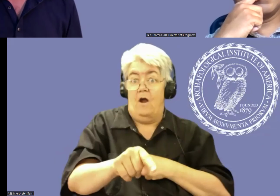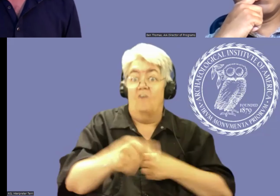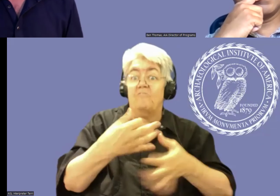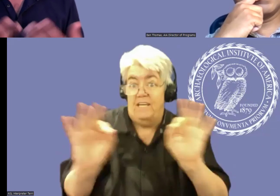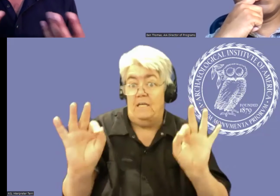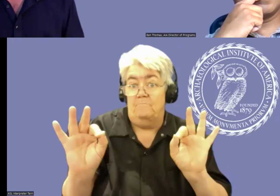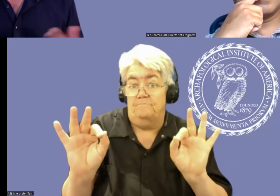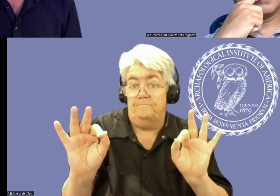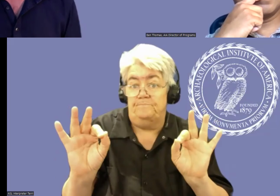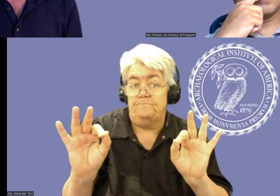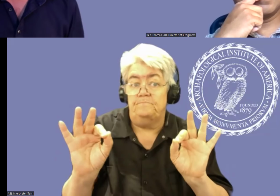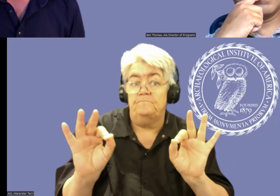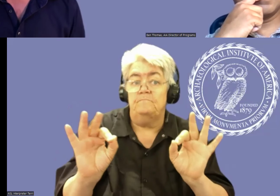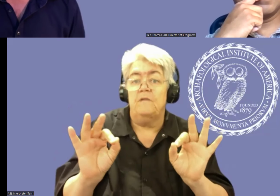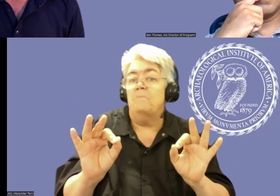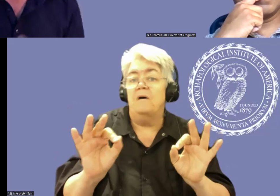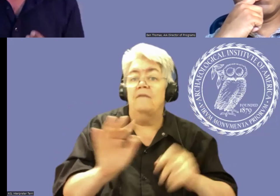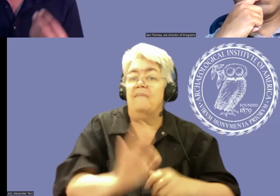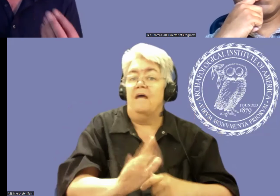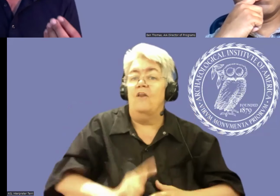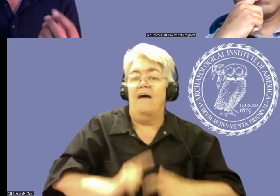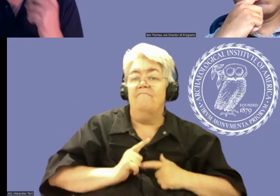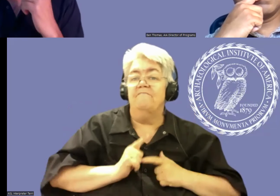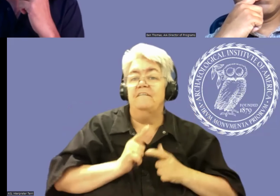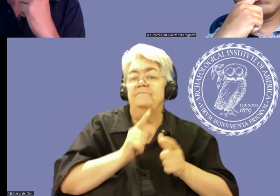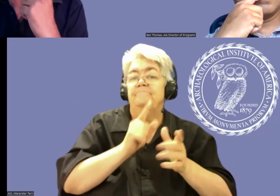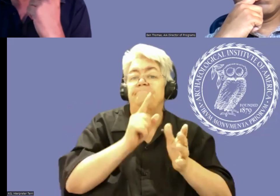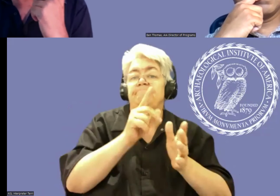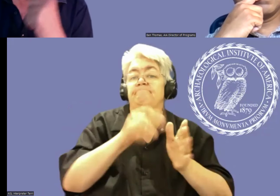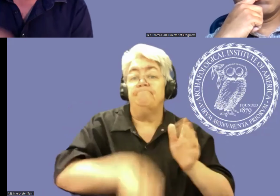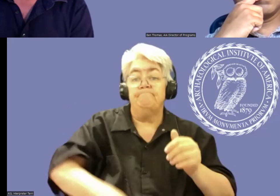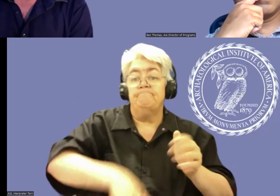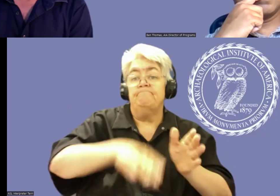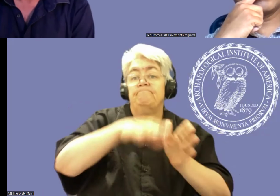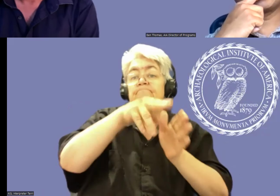Um, but the conditions of their life such that they didn't actually make it past childhood.